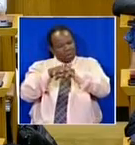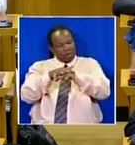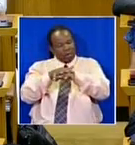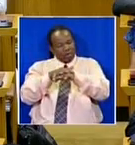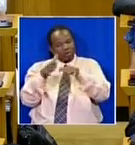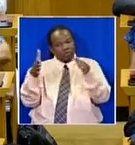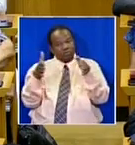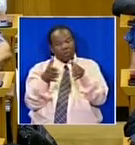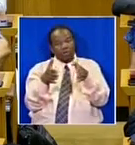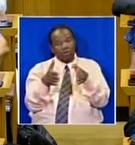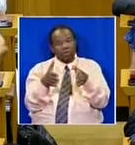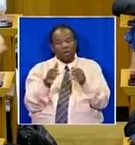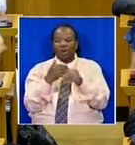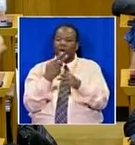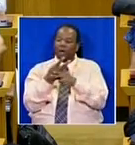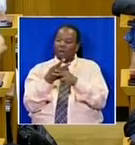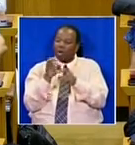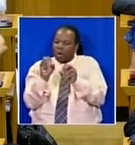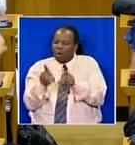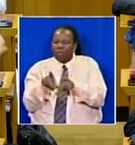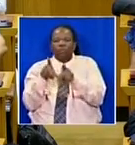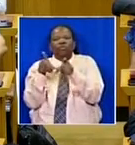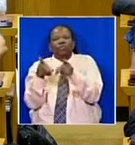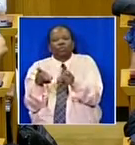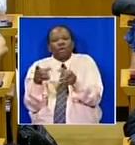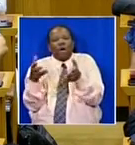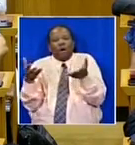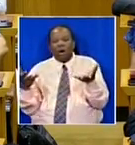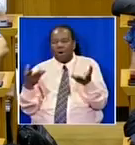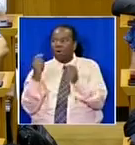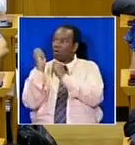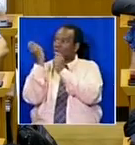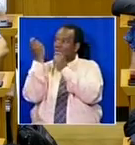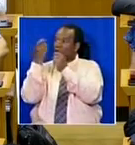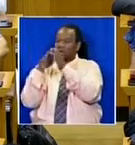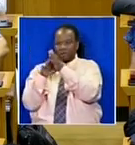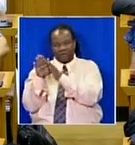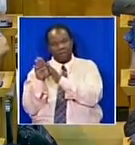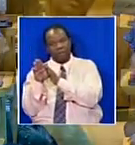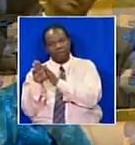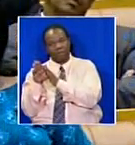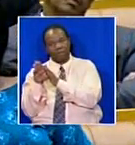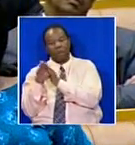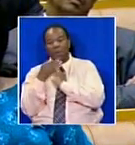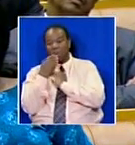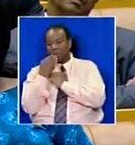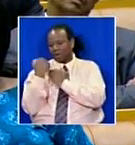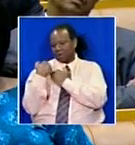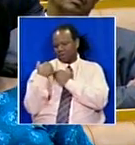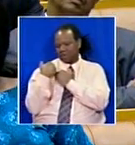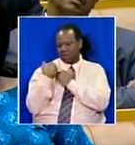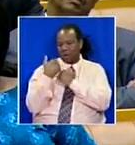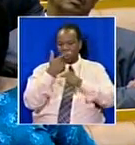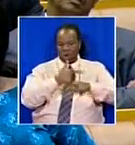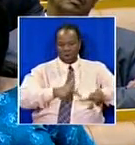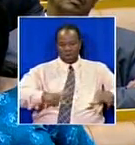to exploring opportunities for stimulating rural development, local government can play a meaningful role in the implementation